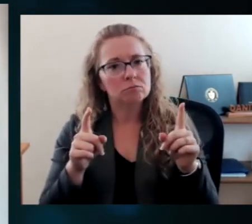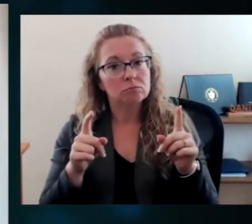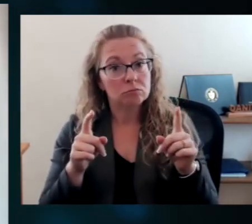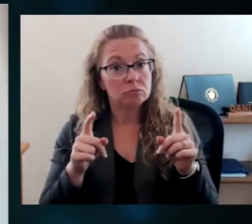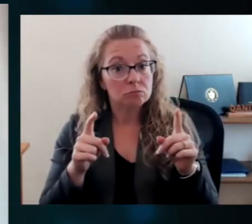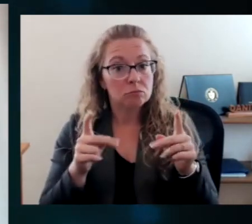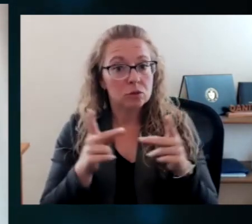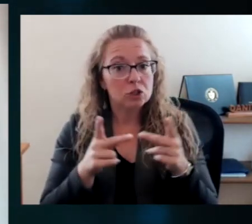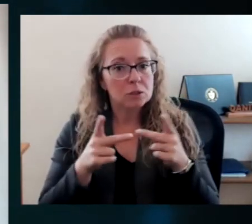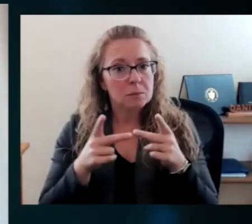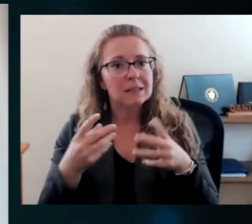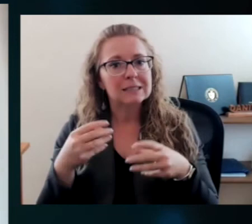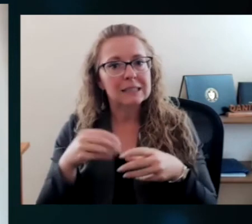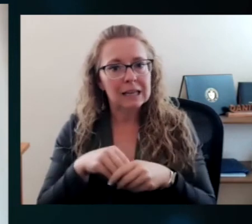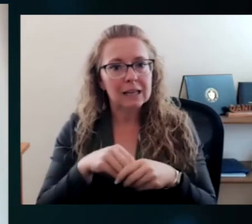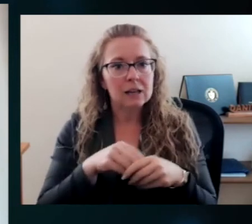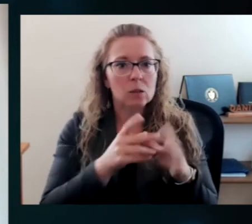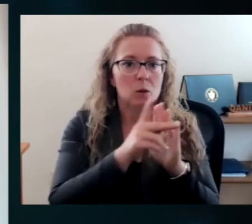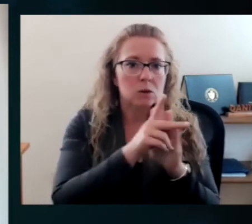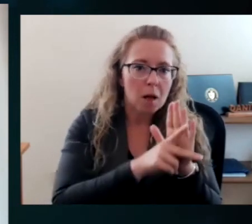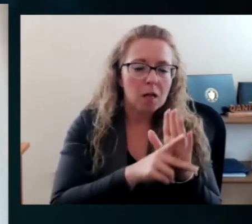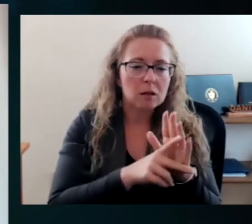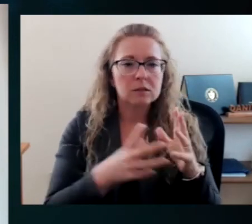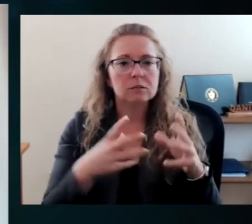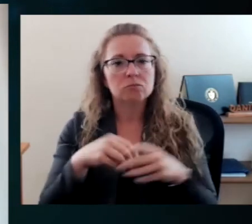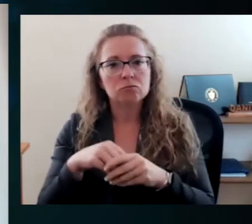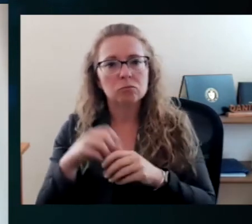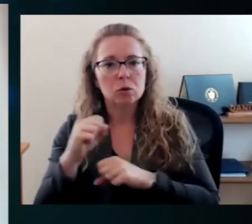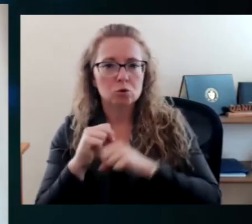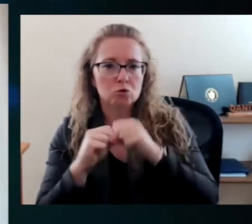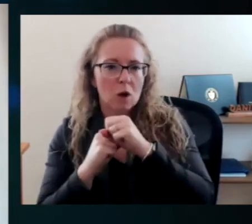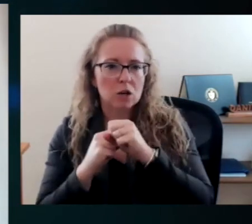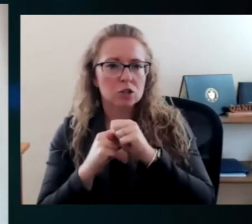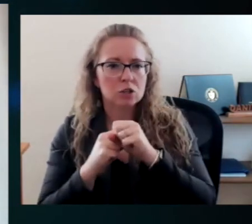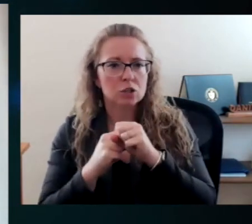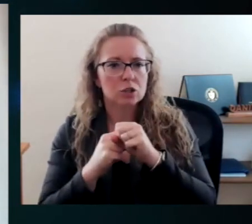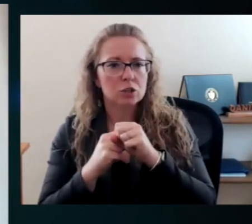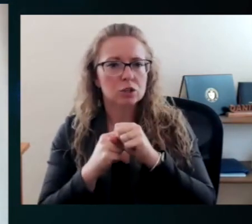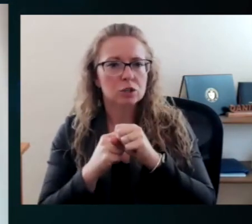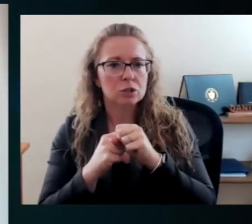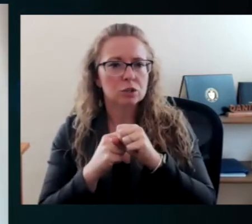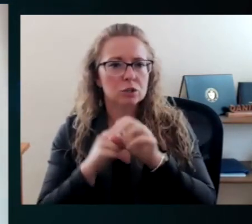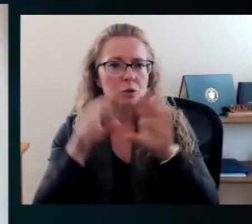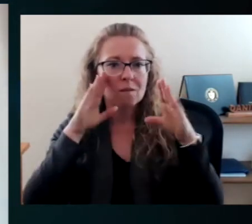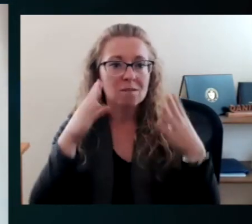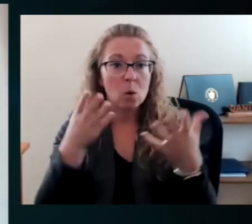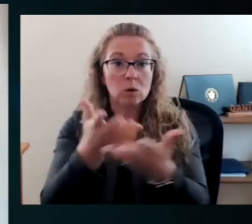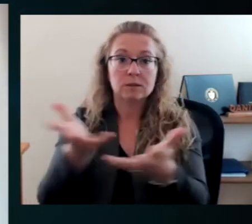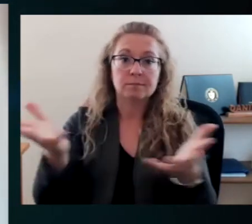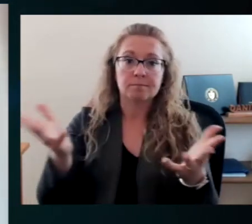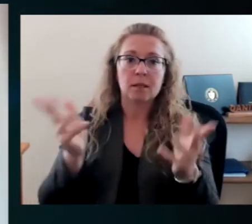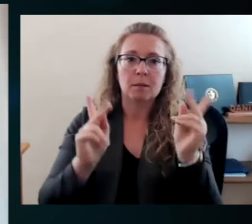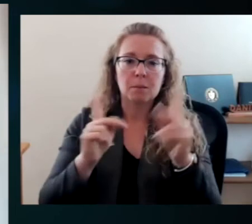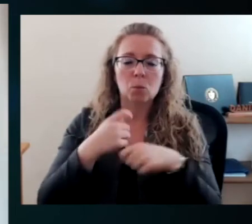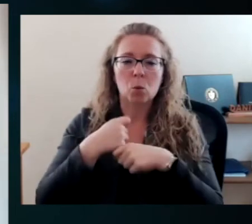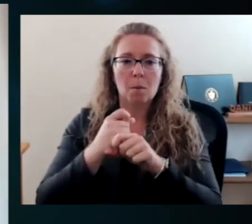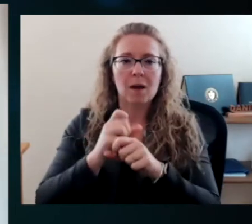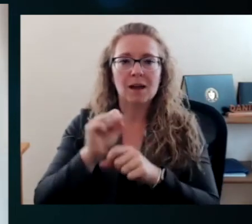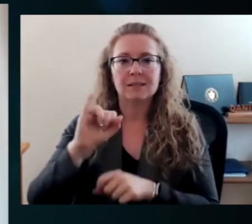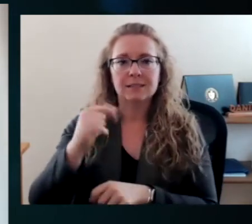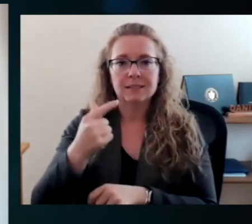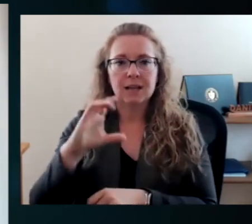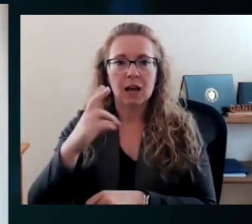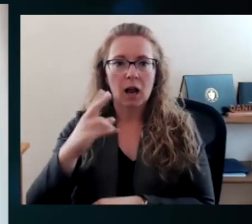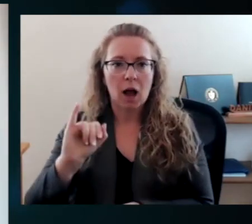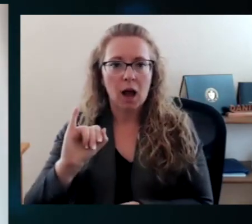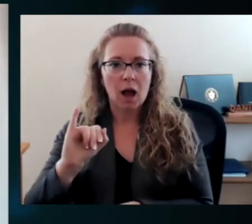and structures to actually look after the interests of the people that make up SIGCHI. And this is sort of a vague answer,